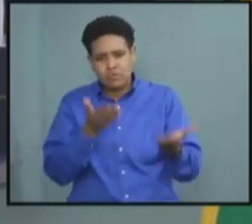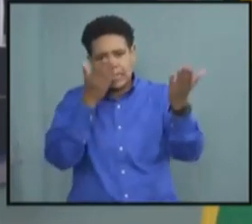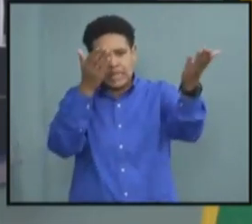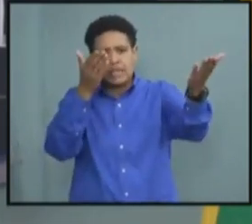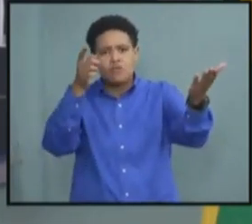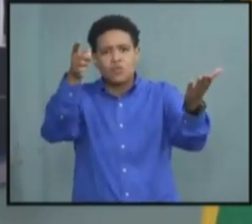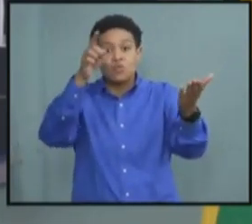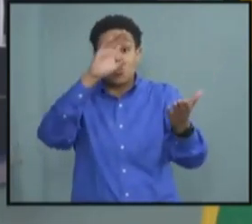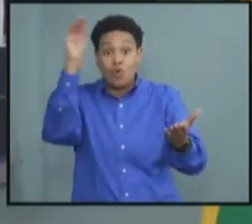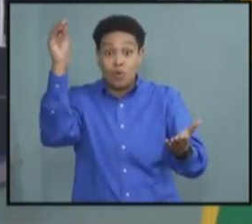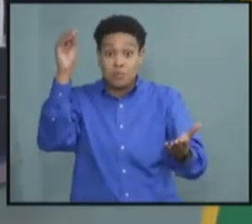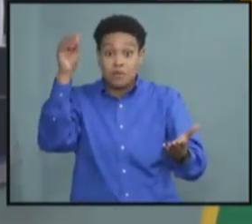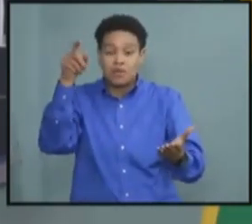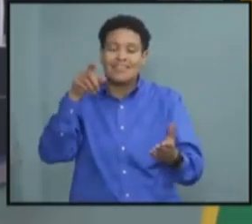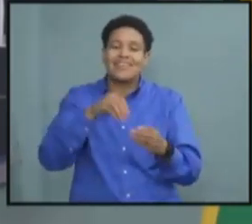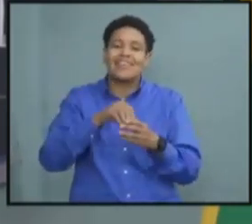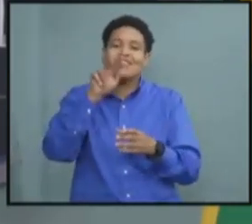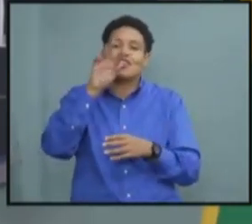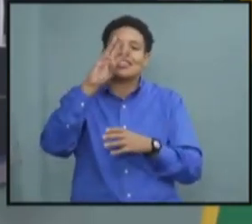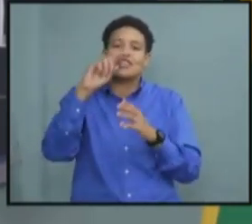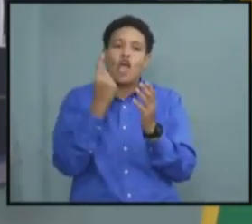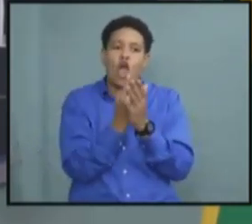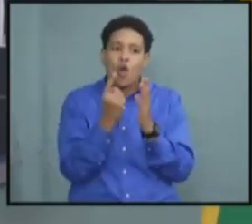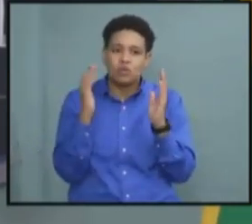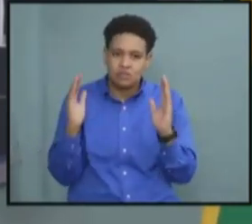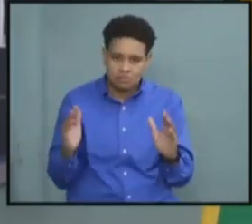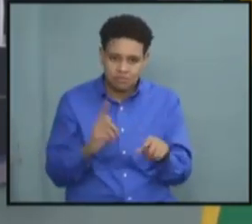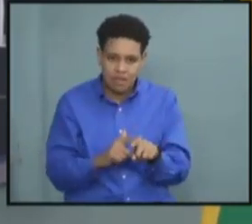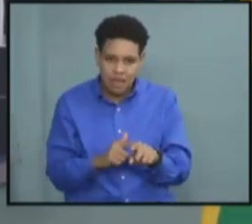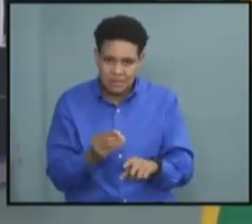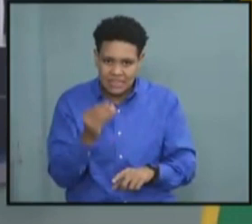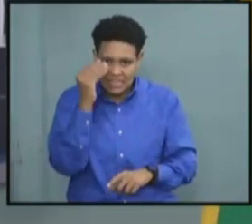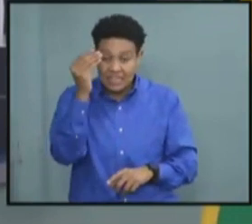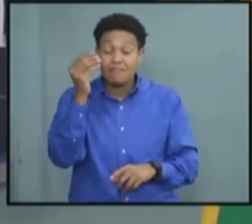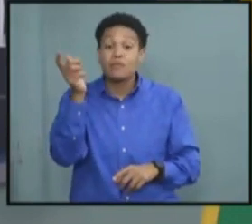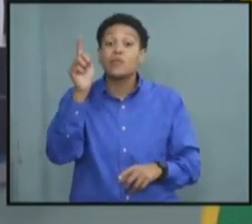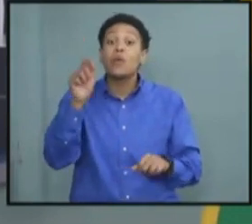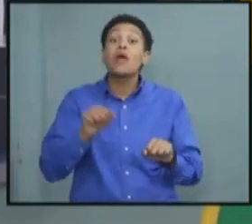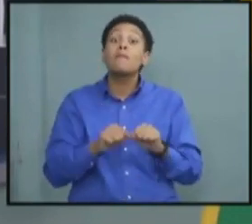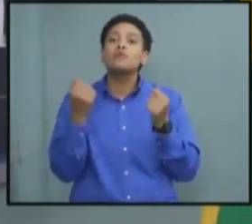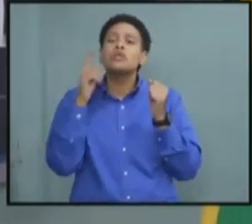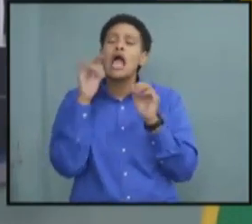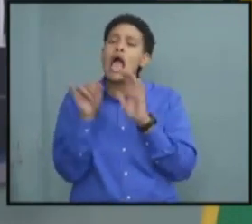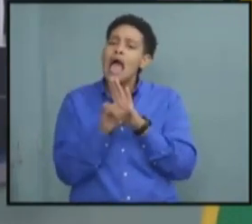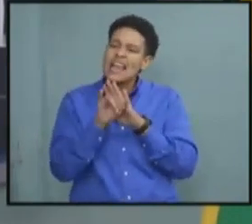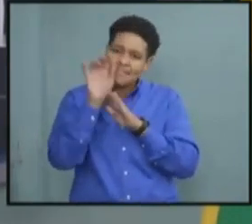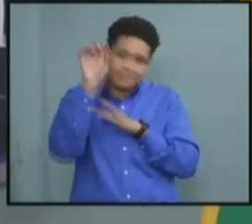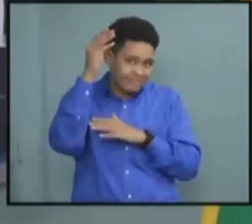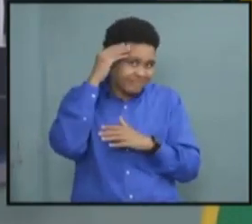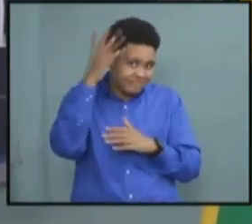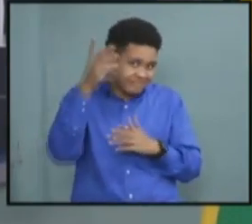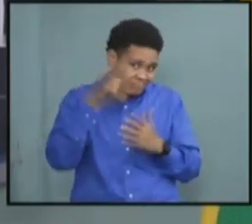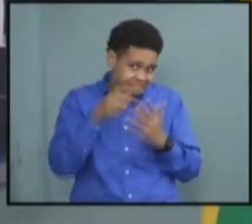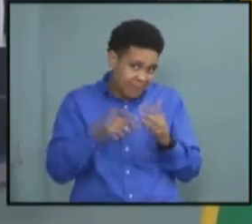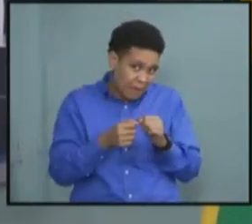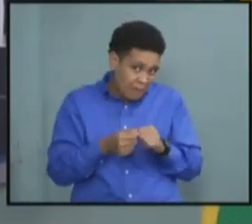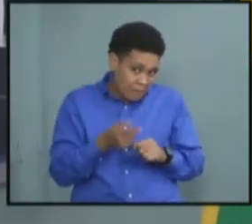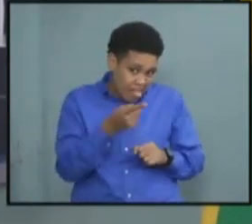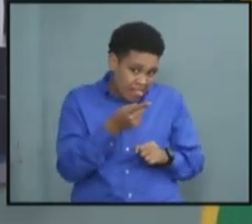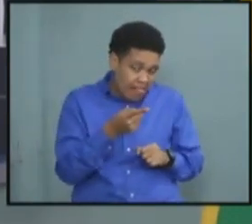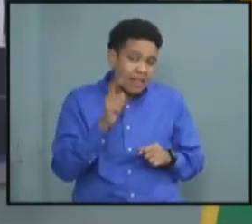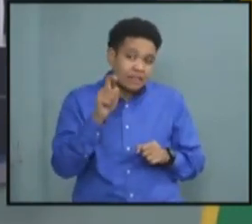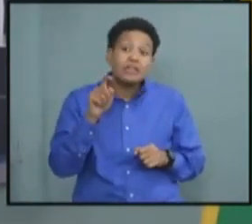proprietor within 36 hours. Where breaches are identified, a work plan is also prepared with